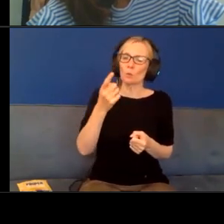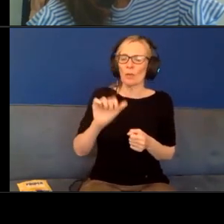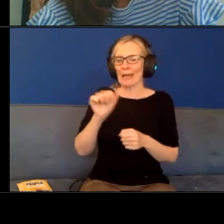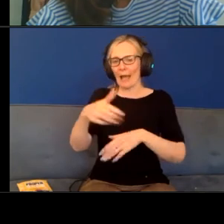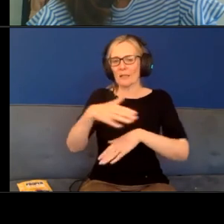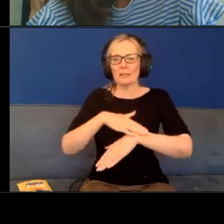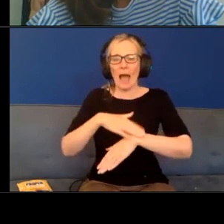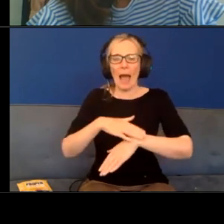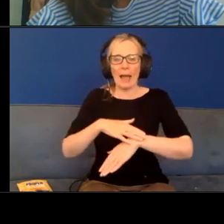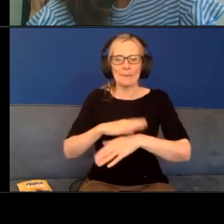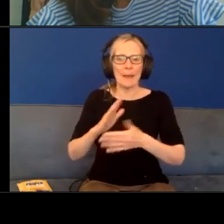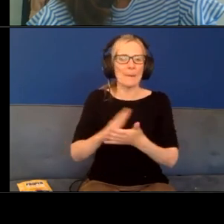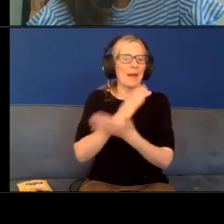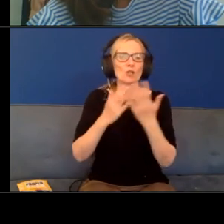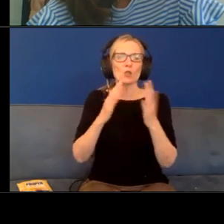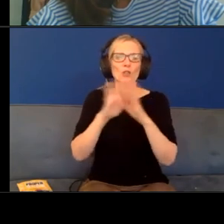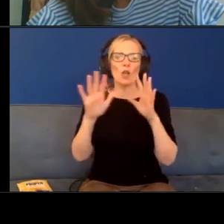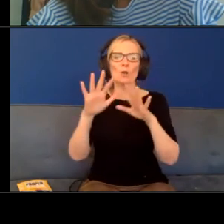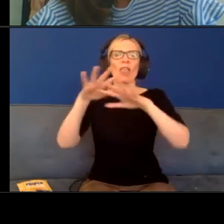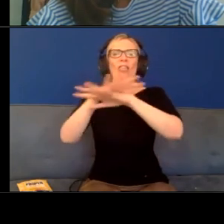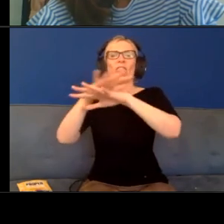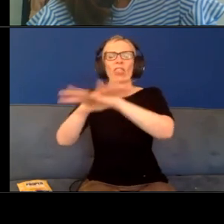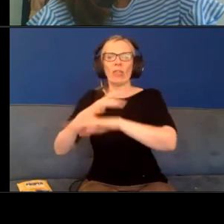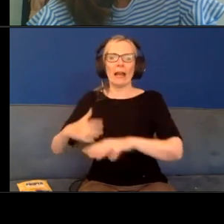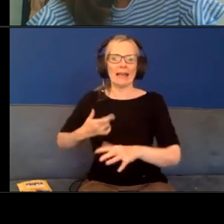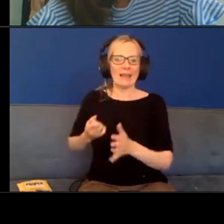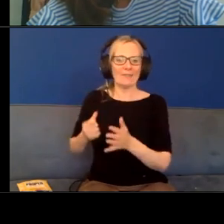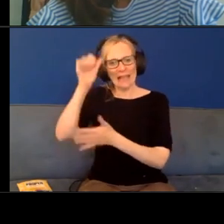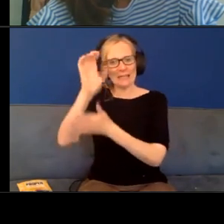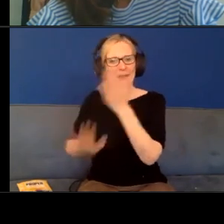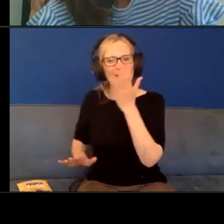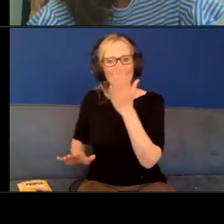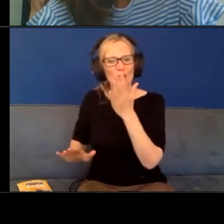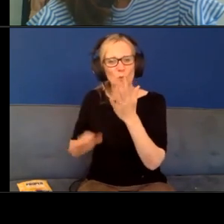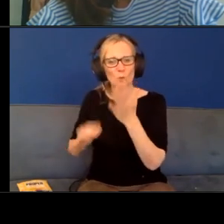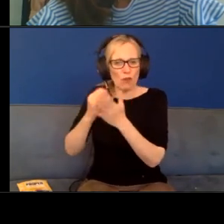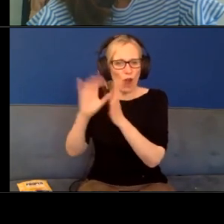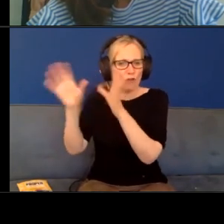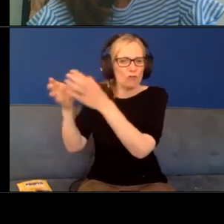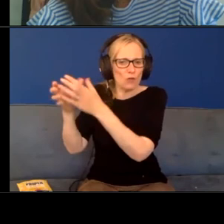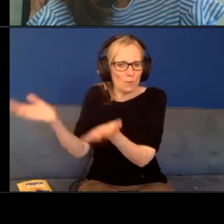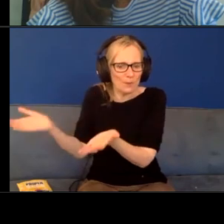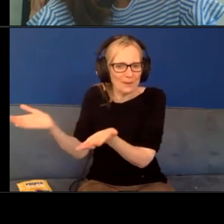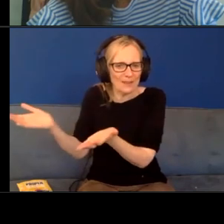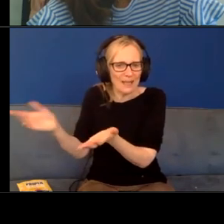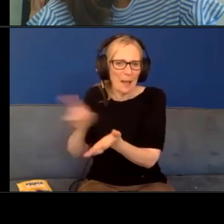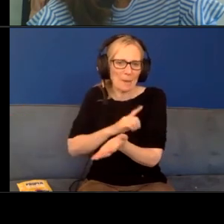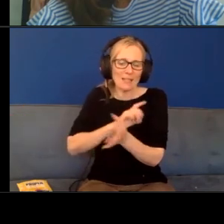not misattributing lived experience to, you know, kind of people with a very broad